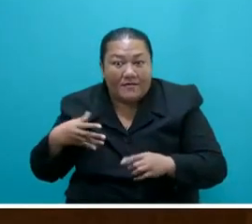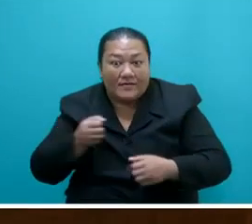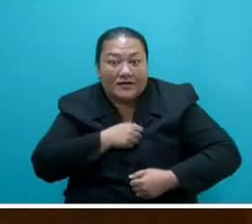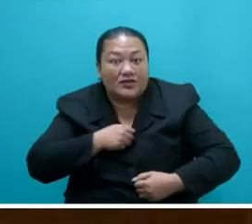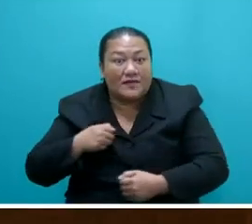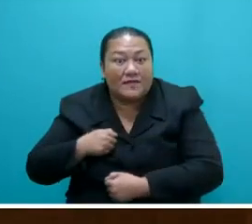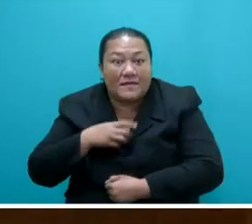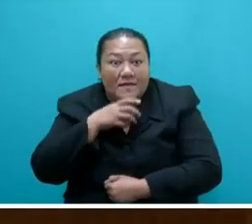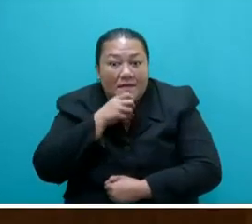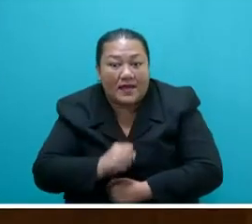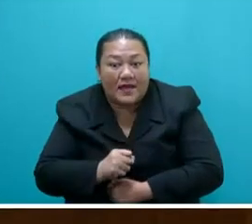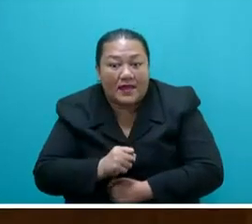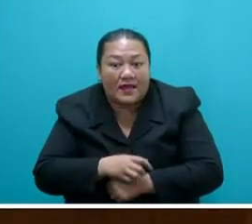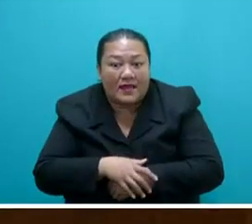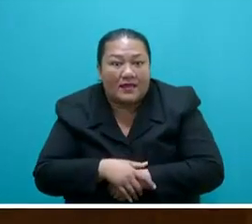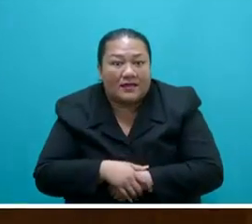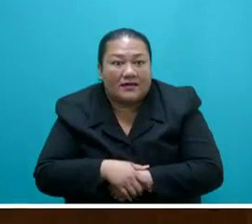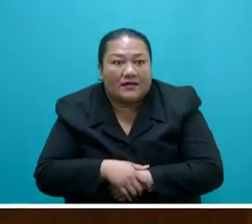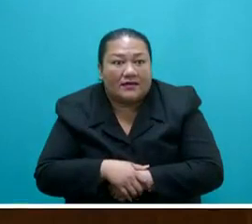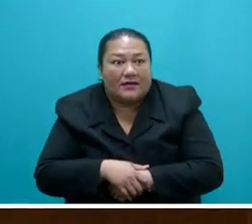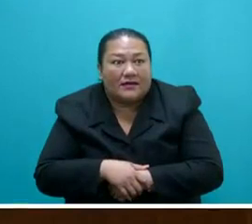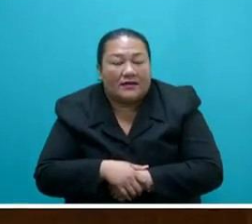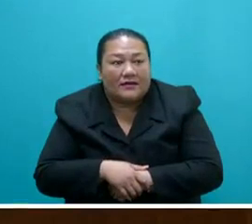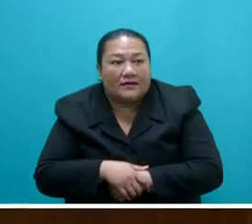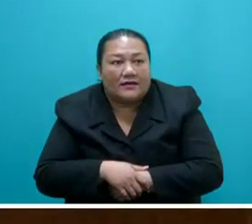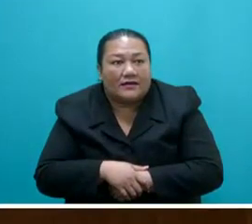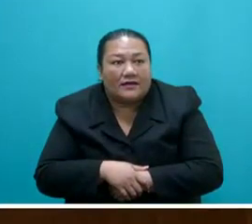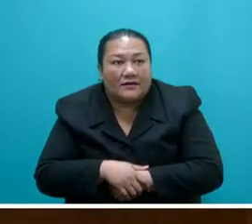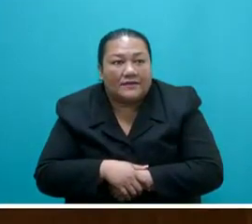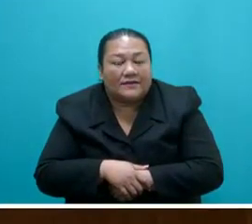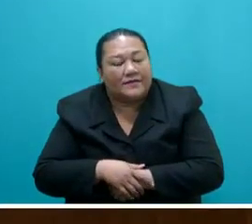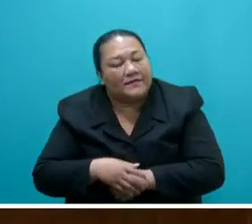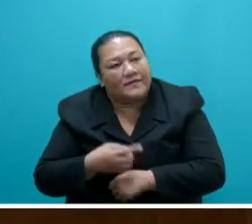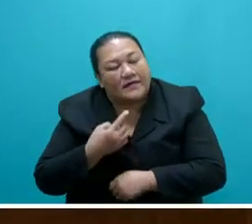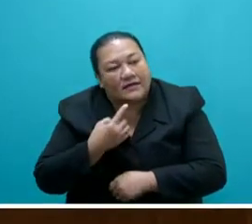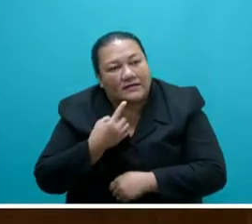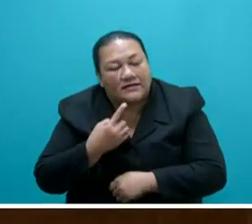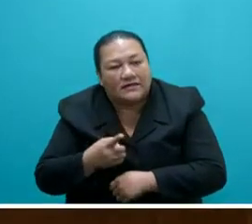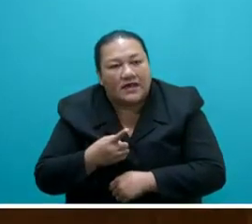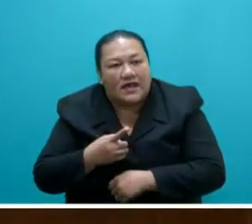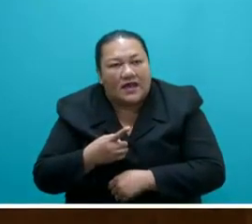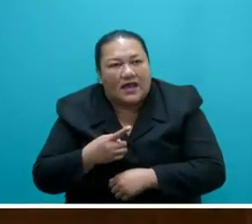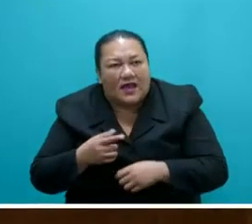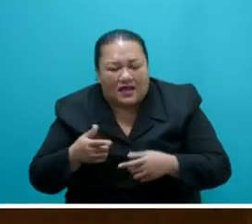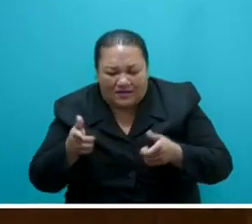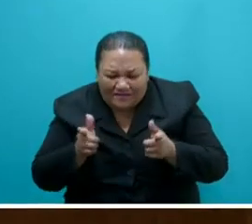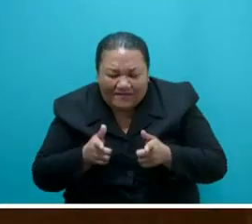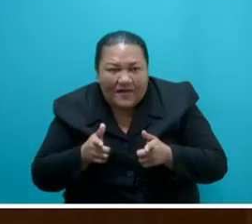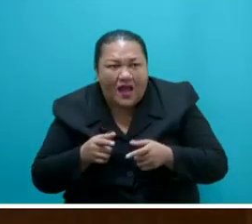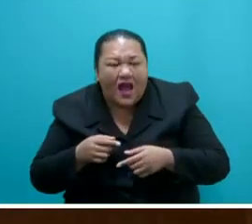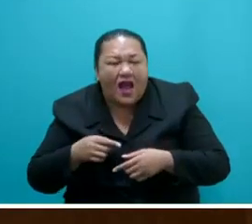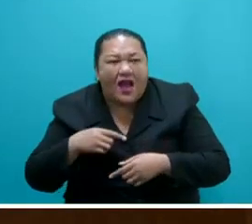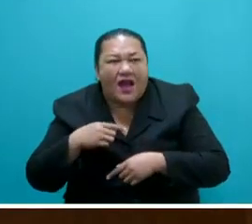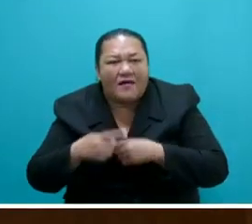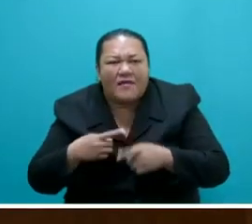add that his answer was very insulting, to say the least, and full of self-importance.